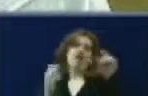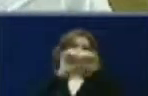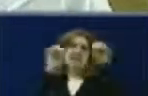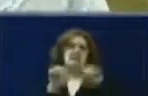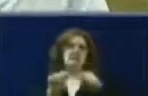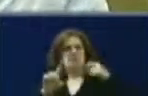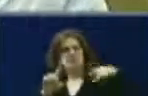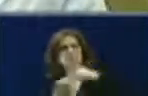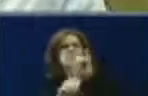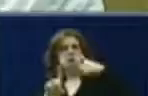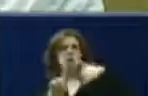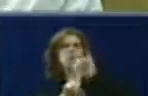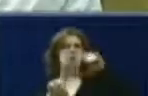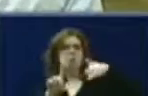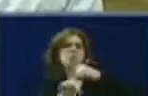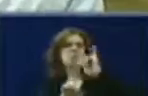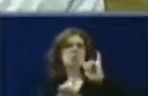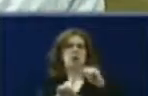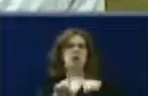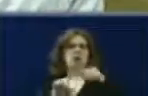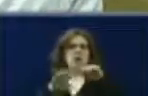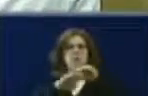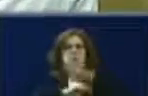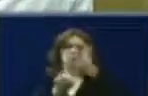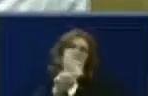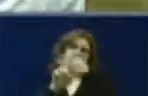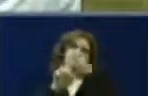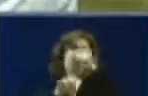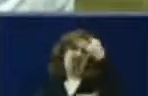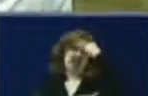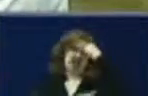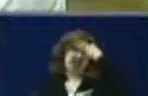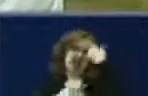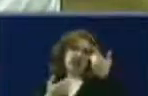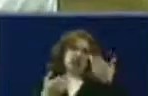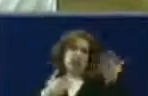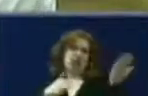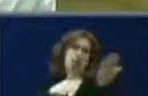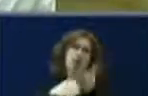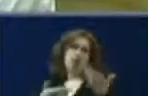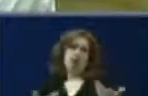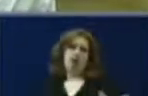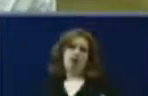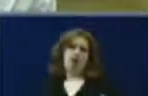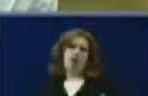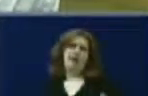to eviscerate psychologically, and in a